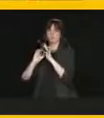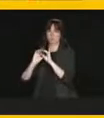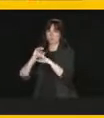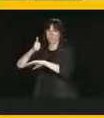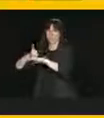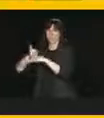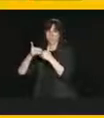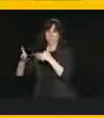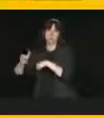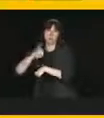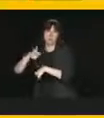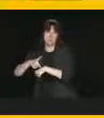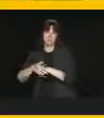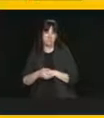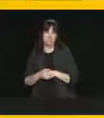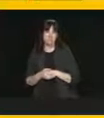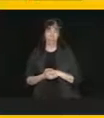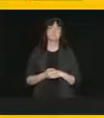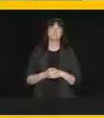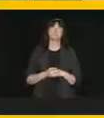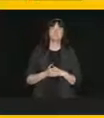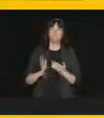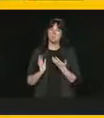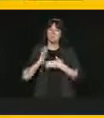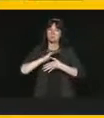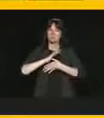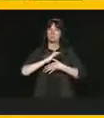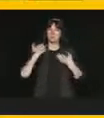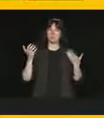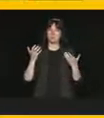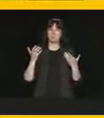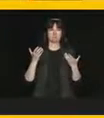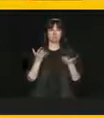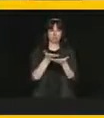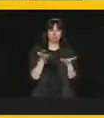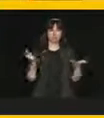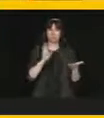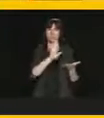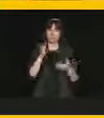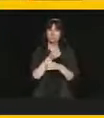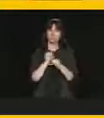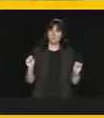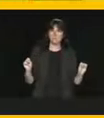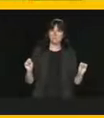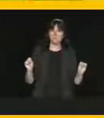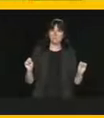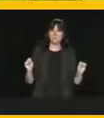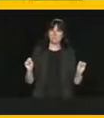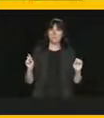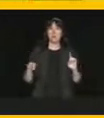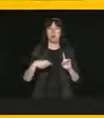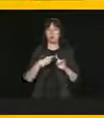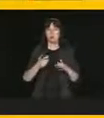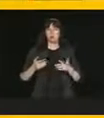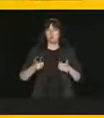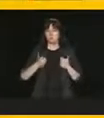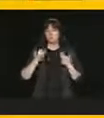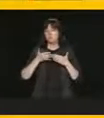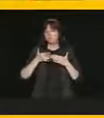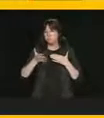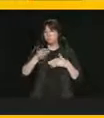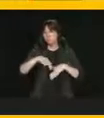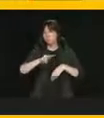Our priority is to ensure the safety of all Canadians as we start to see normal life return.